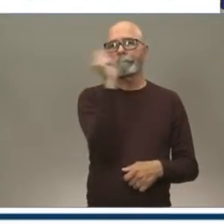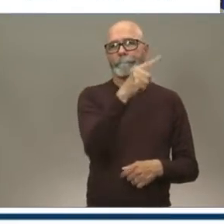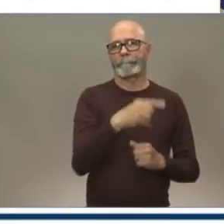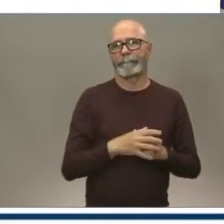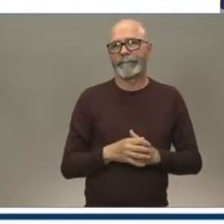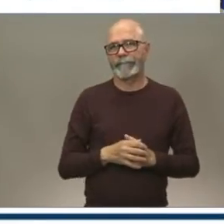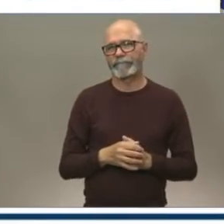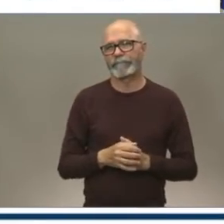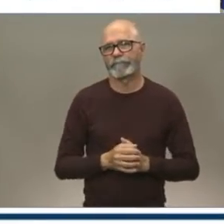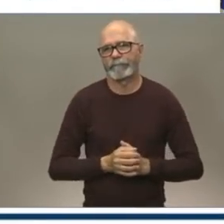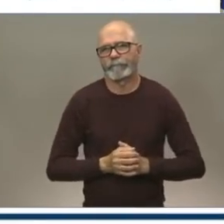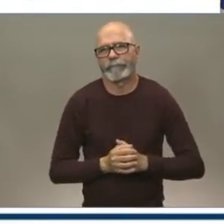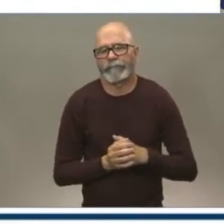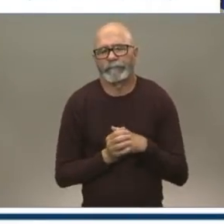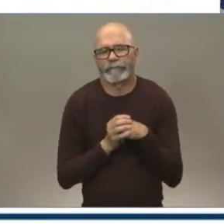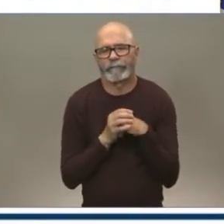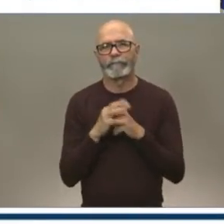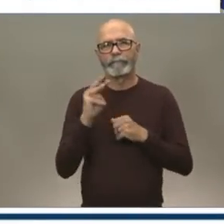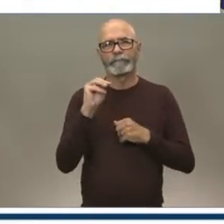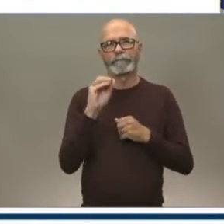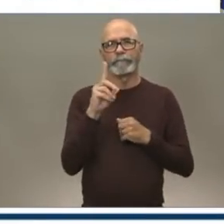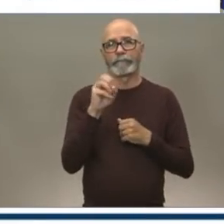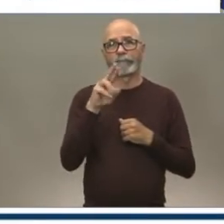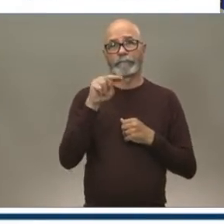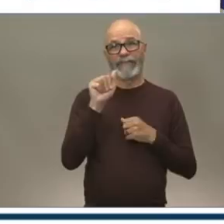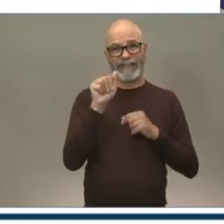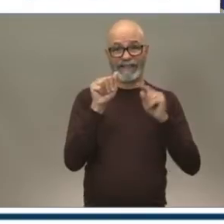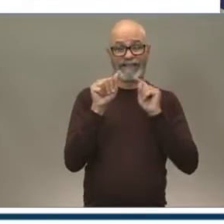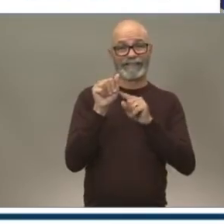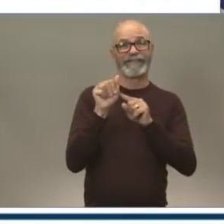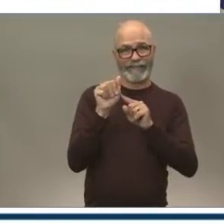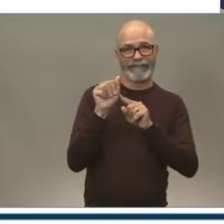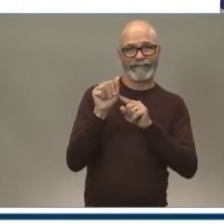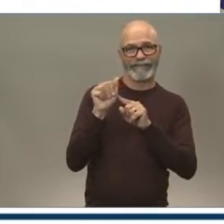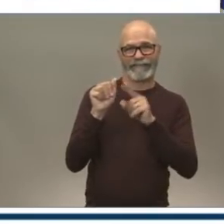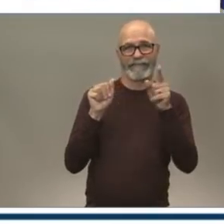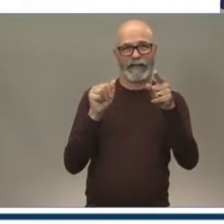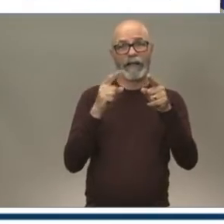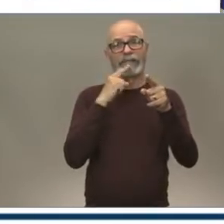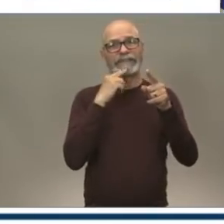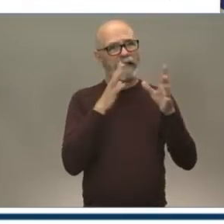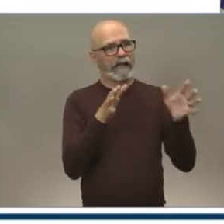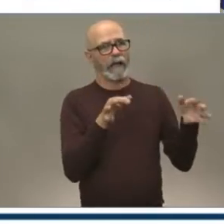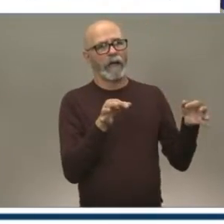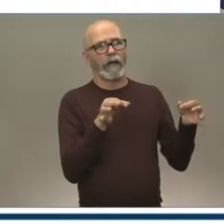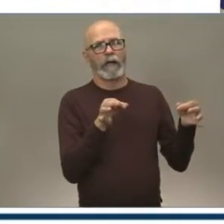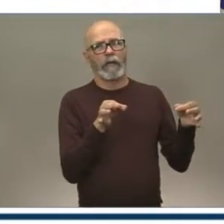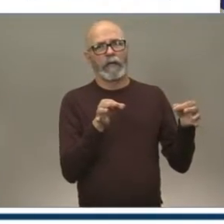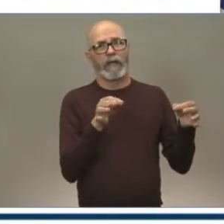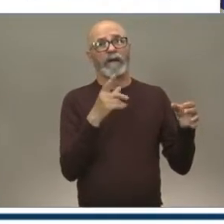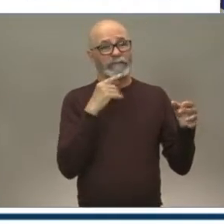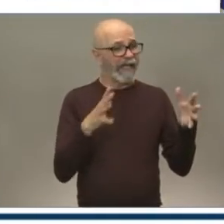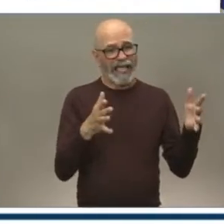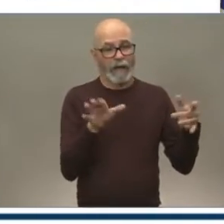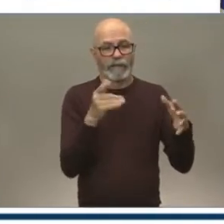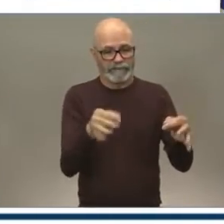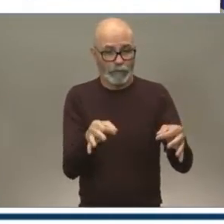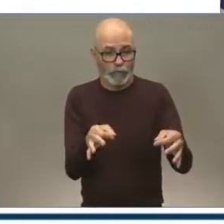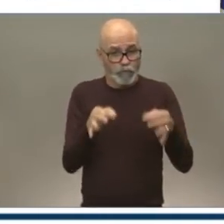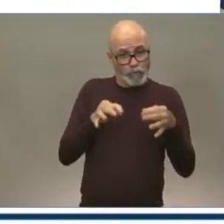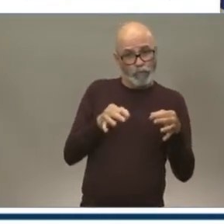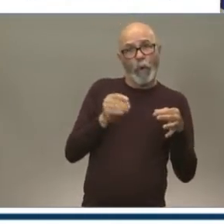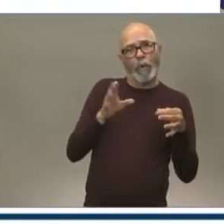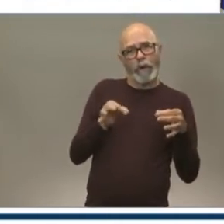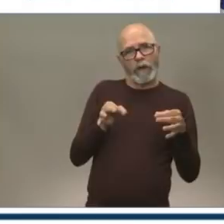Moderna supply that we're supposed to get is delayed. Is that because Moderna is kind